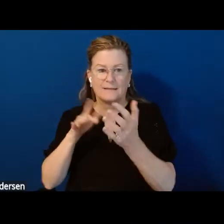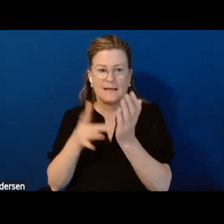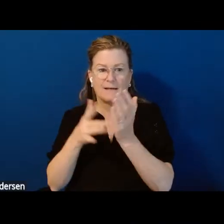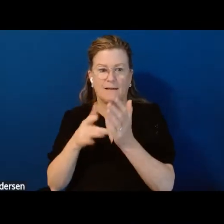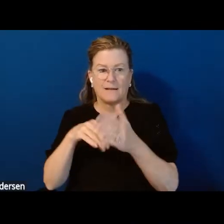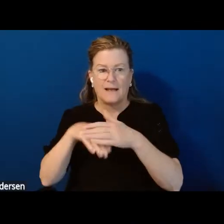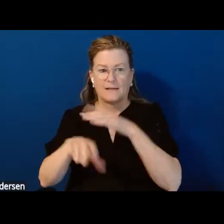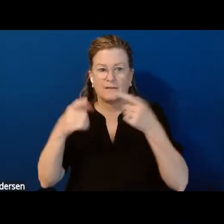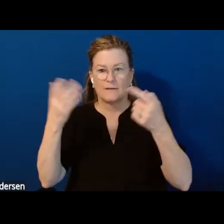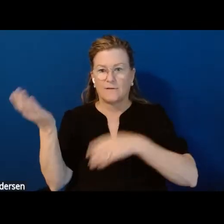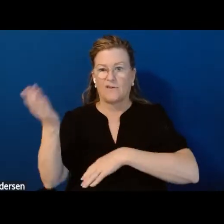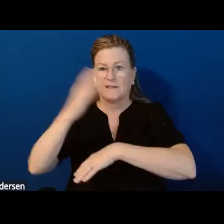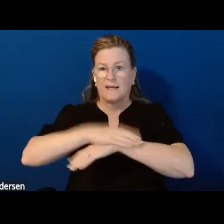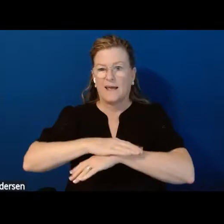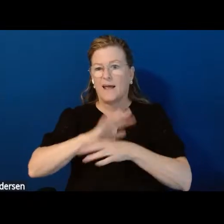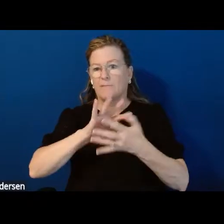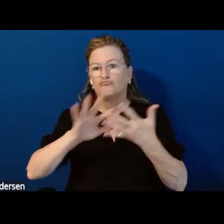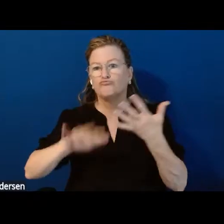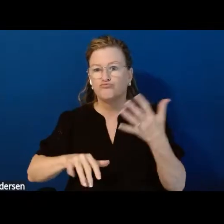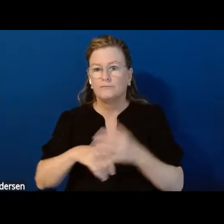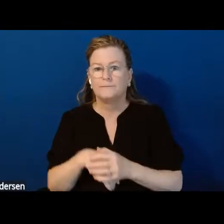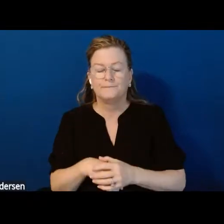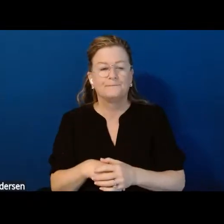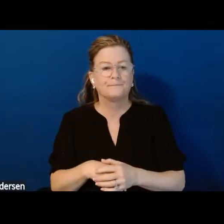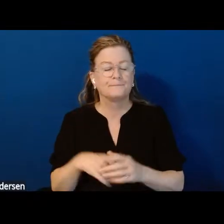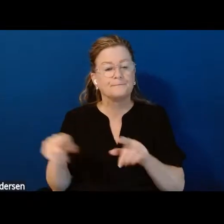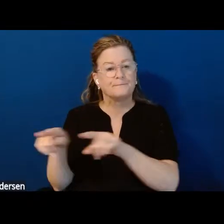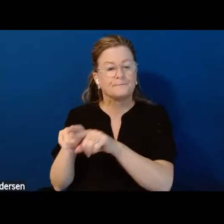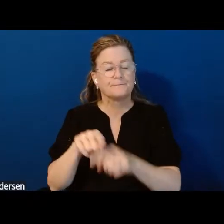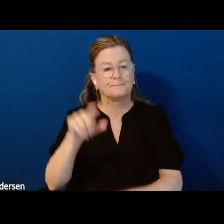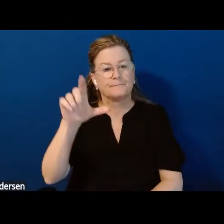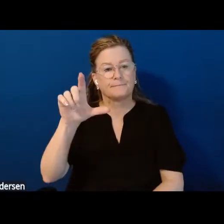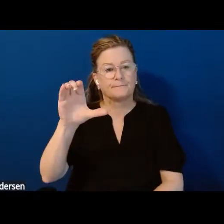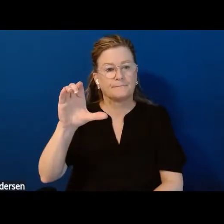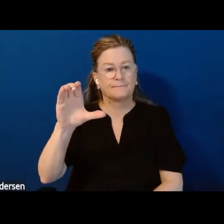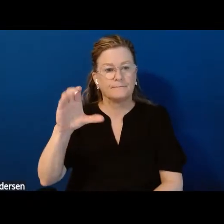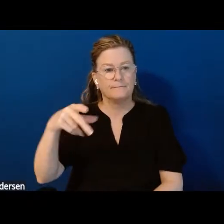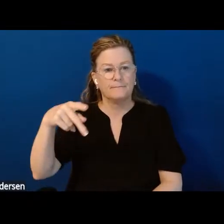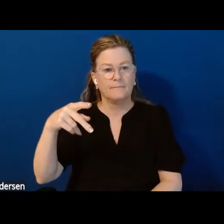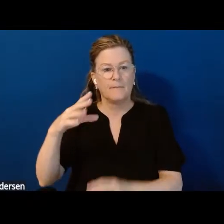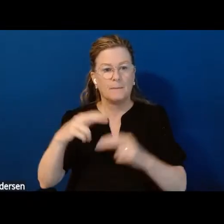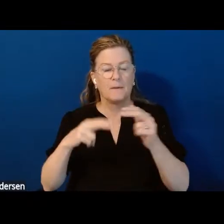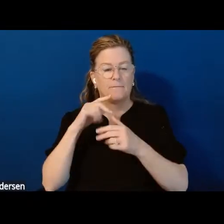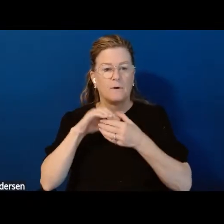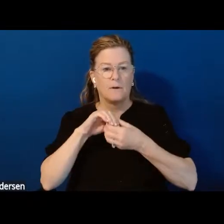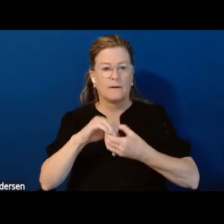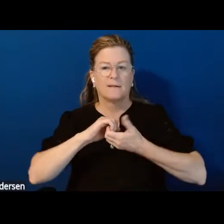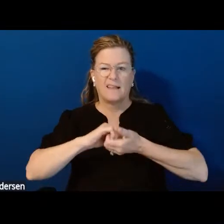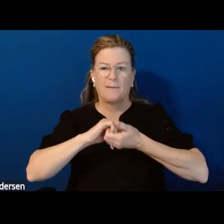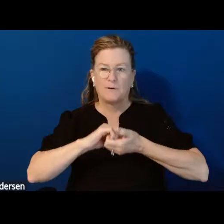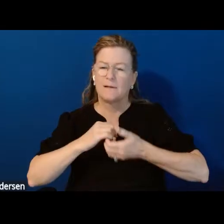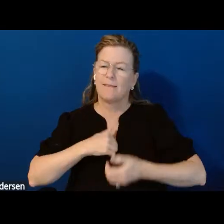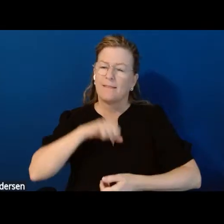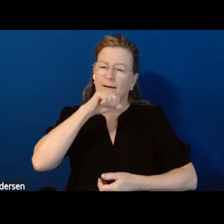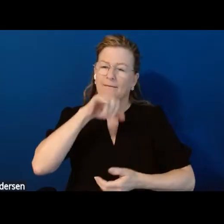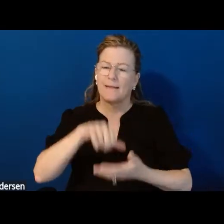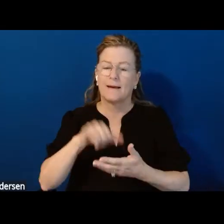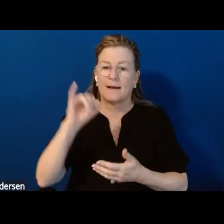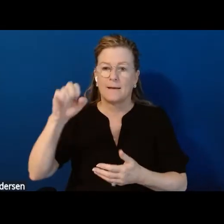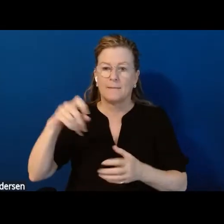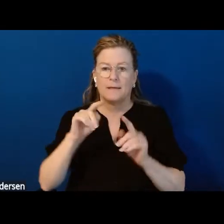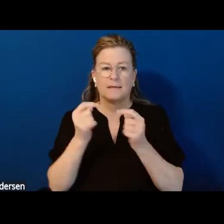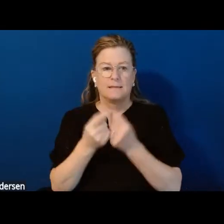day, and more. In addition, LCPs are built for collaboration, which I really love. The IEP team includes